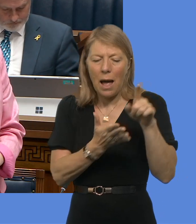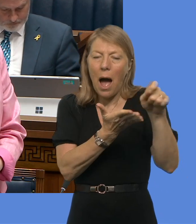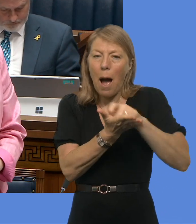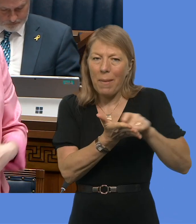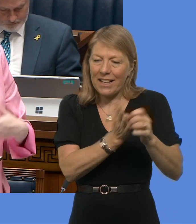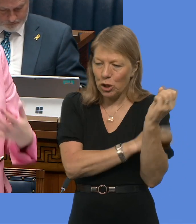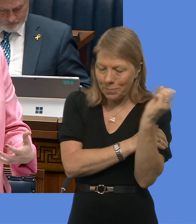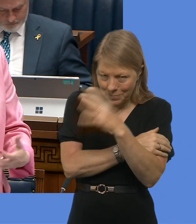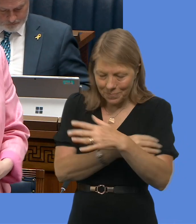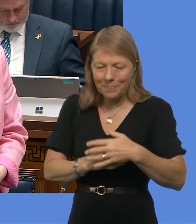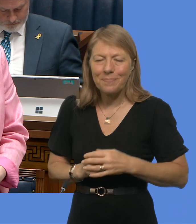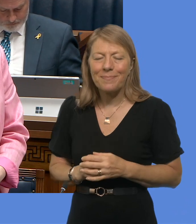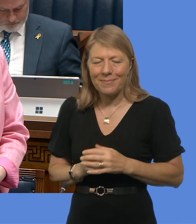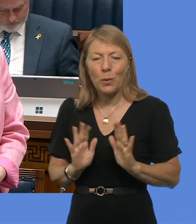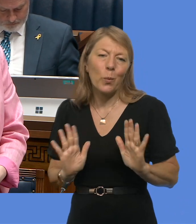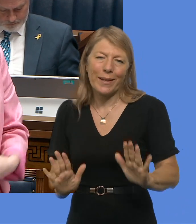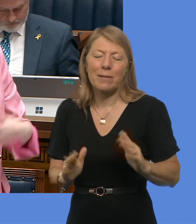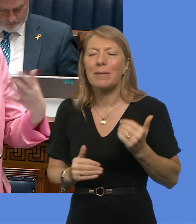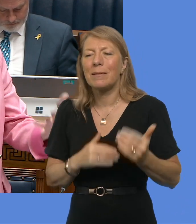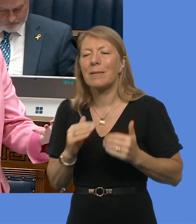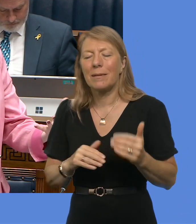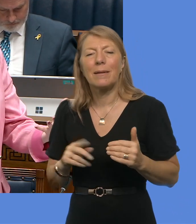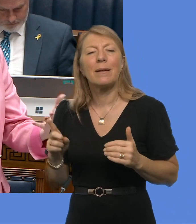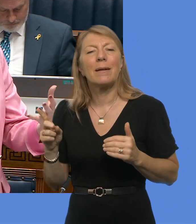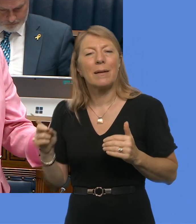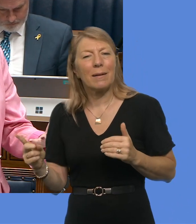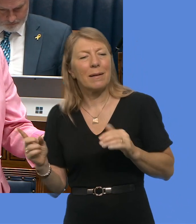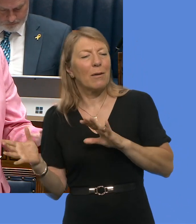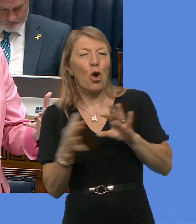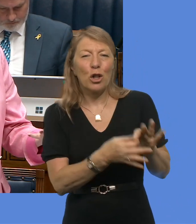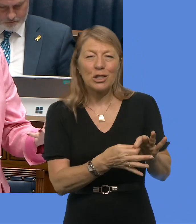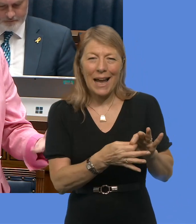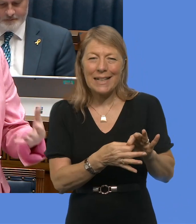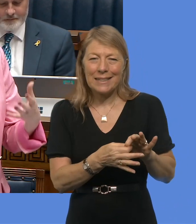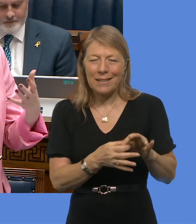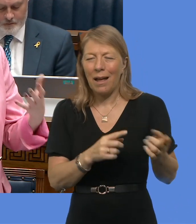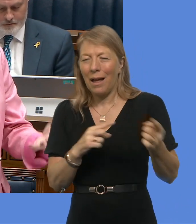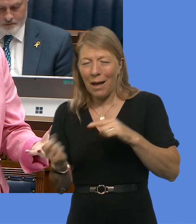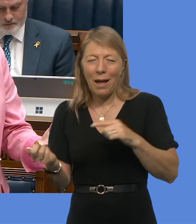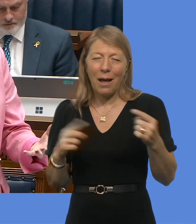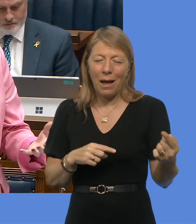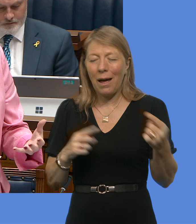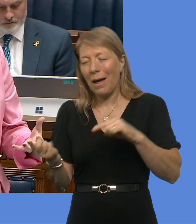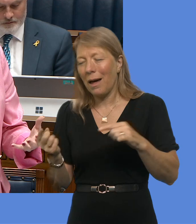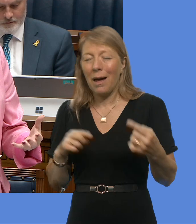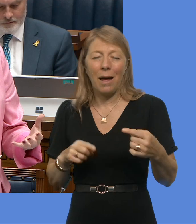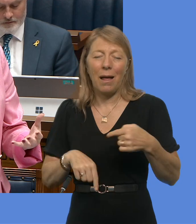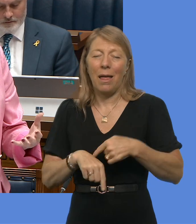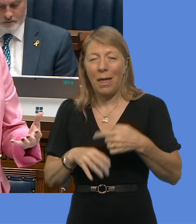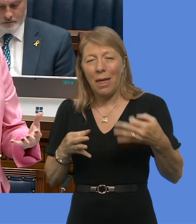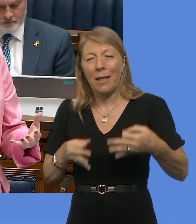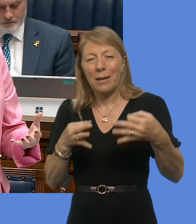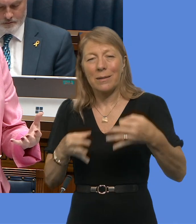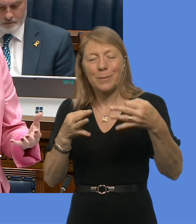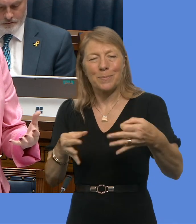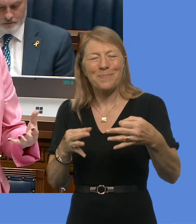information would take place after that application has gone in. That, of course, has added to the time taken because of the complexity in relation